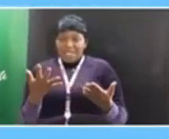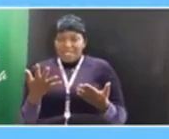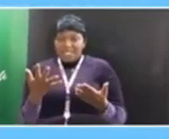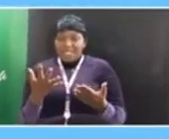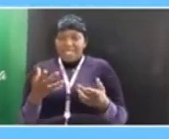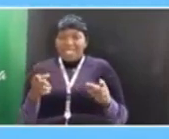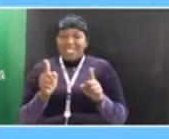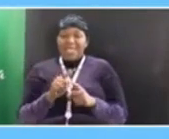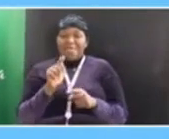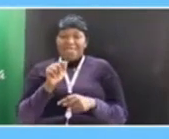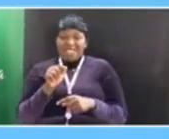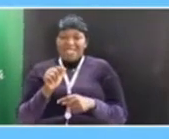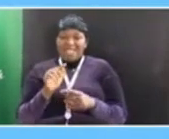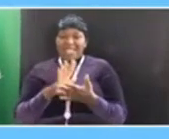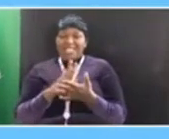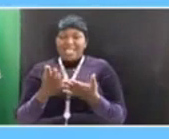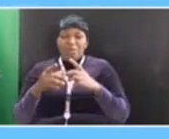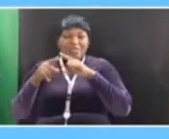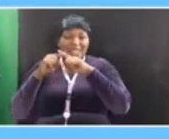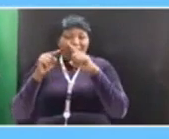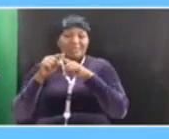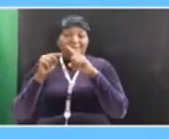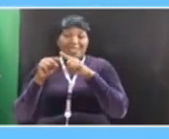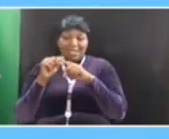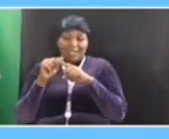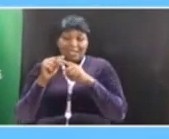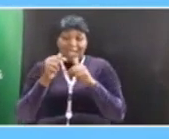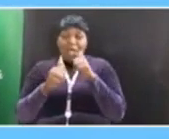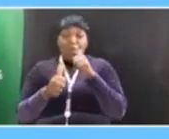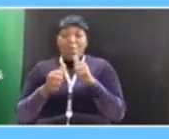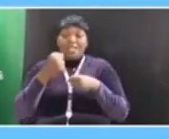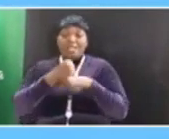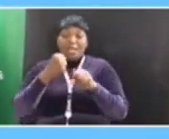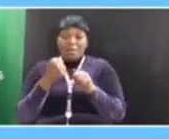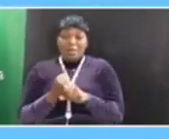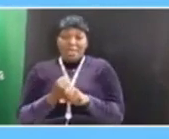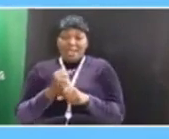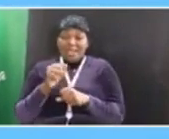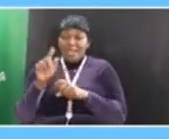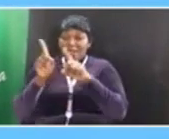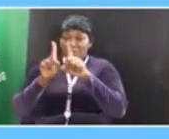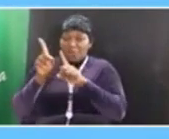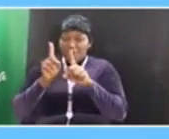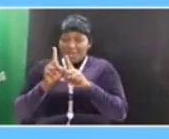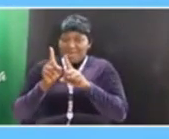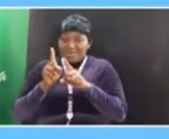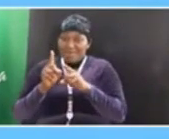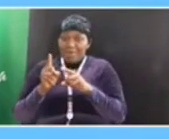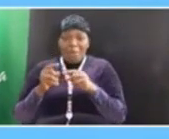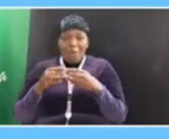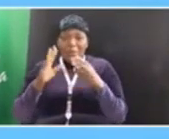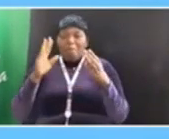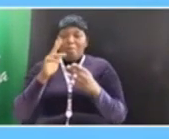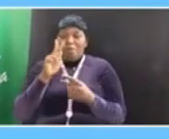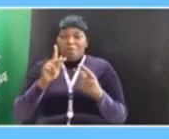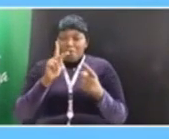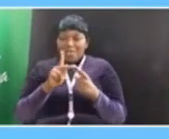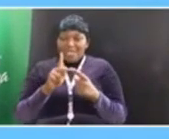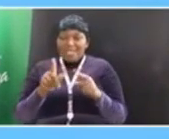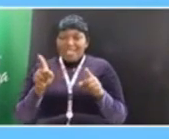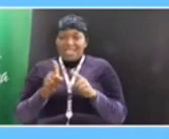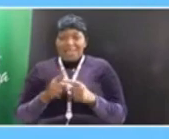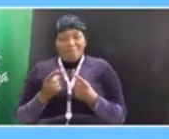and these are just some of the experiences that make Kenya truly extraordinary. I invite you to